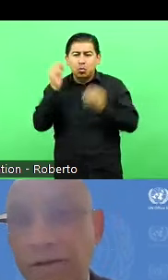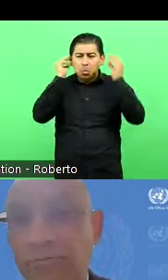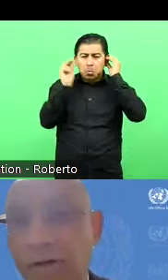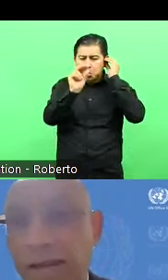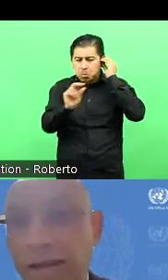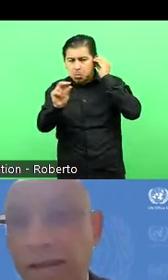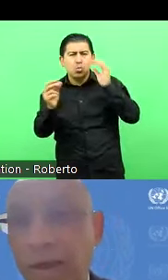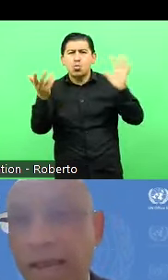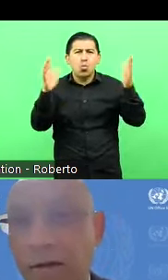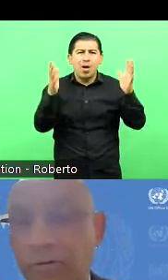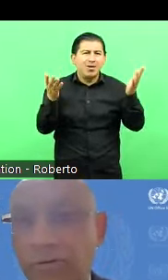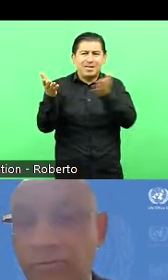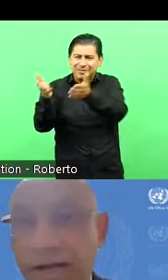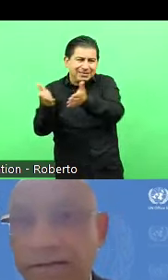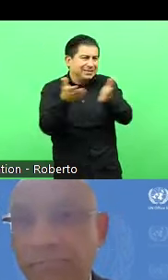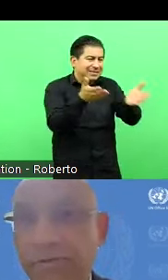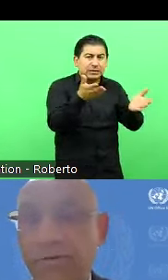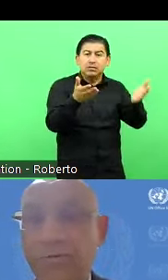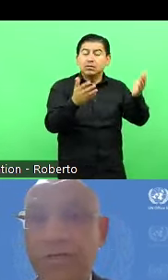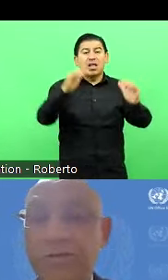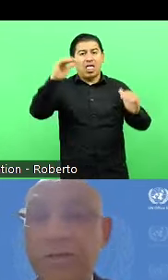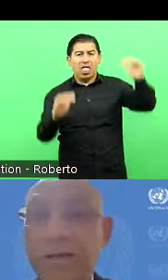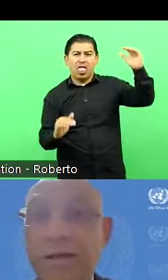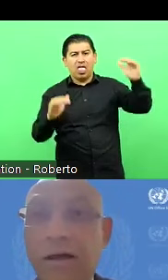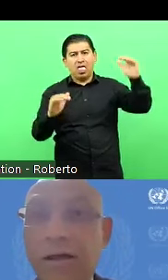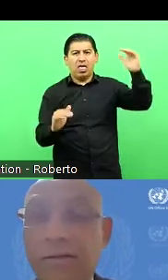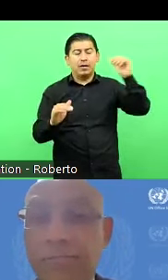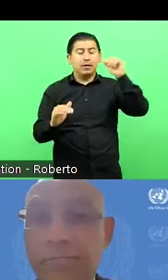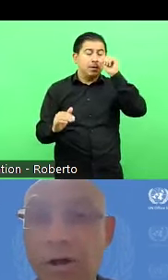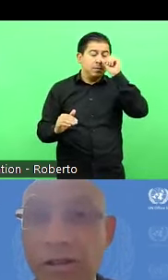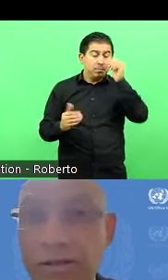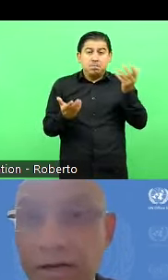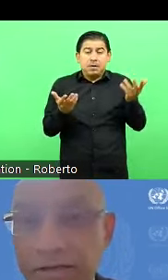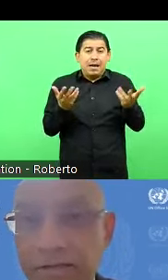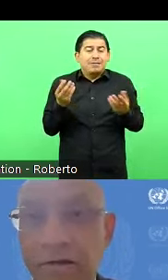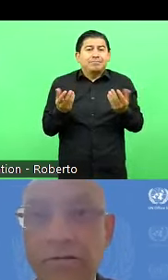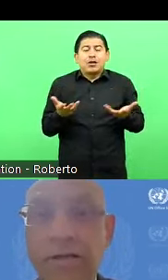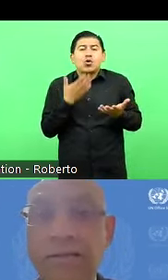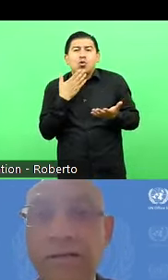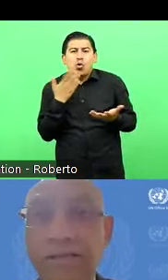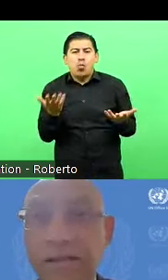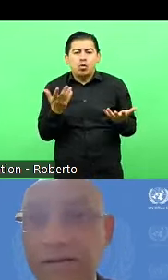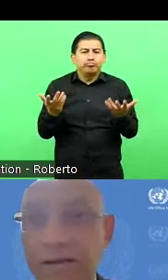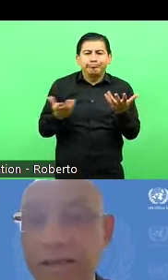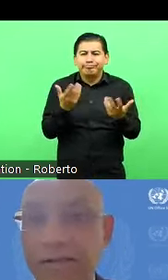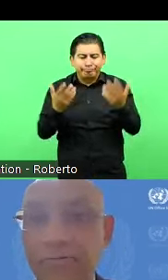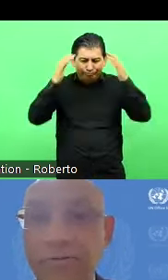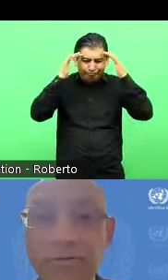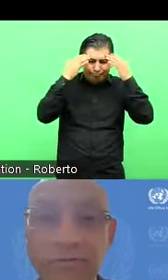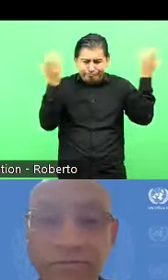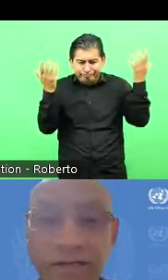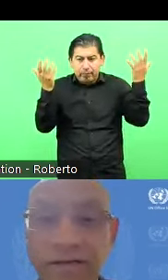try to find a way out, to find some solutions, all the countries got together in Sendai